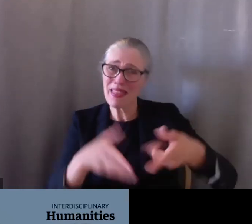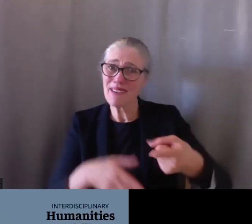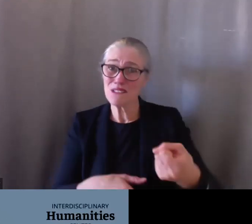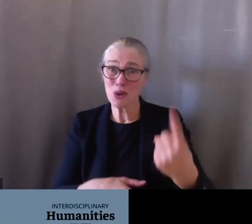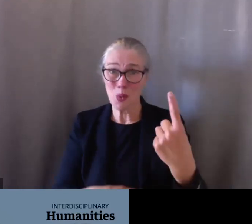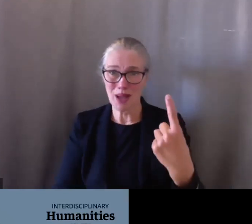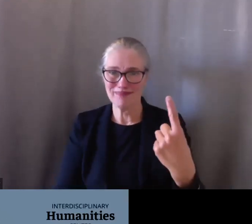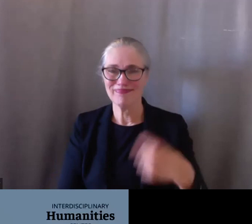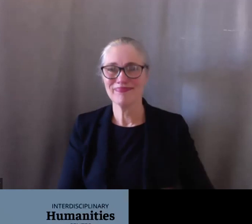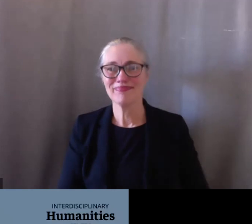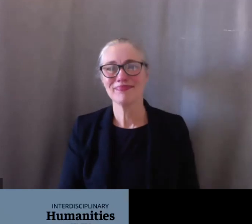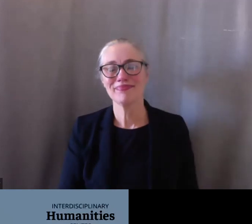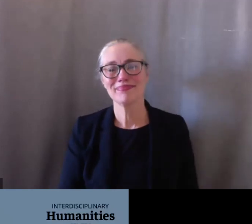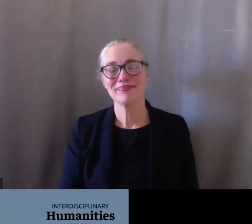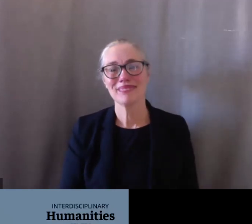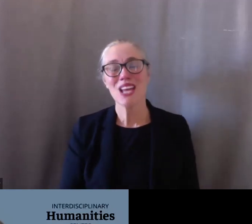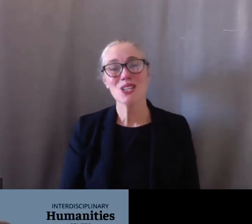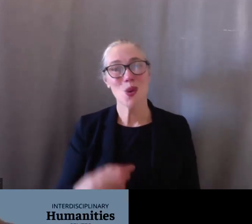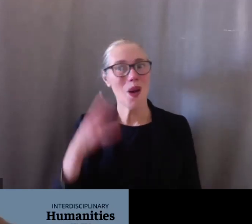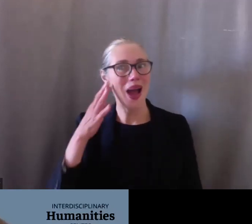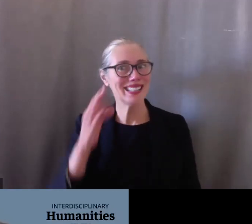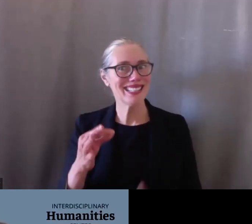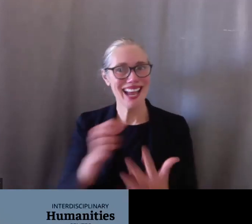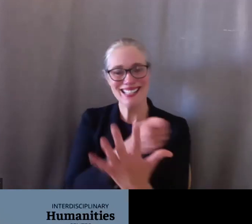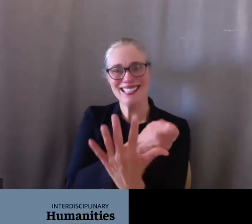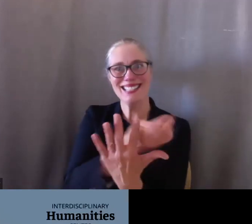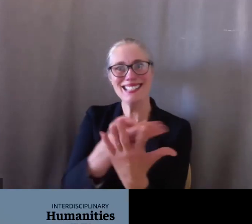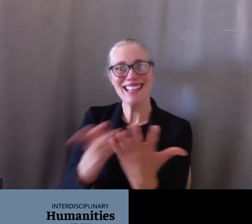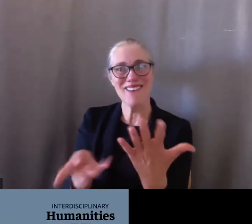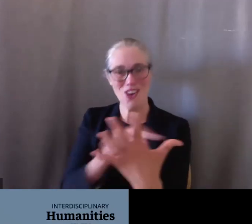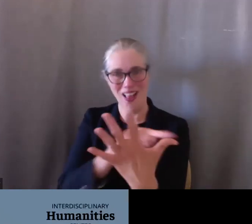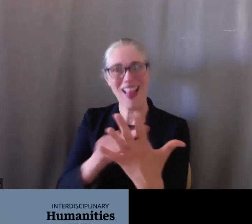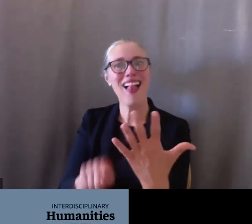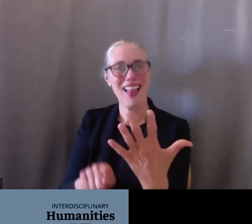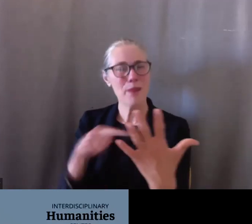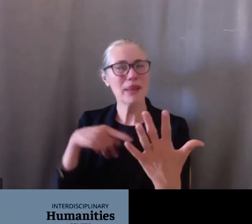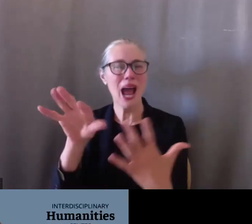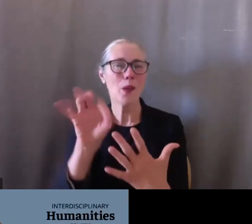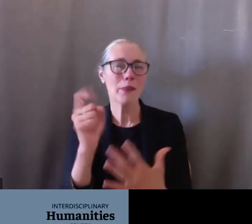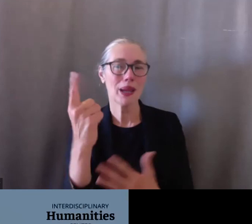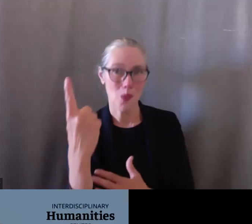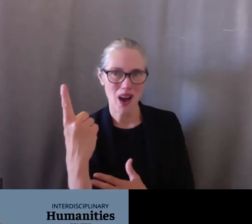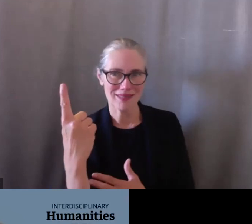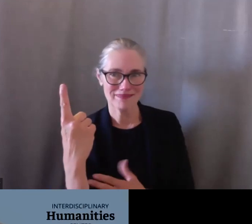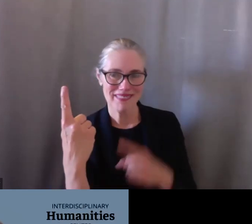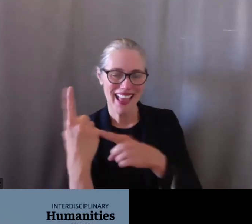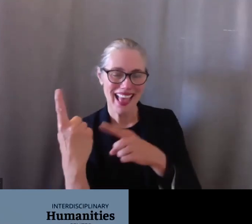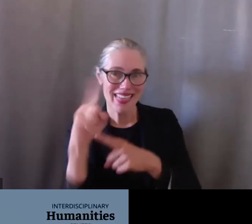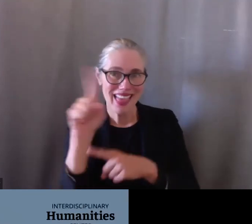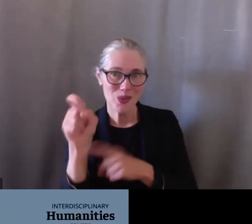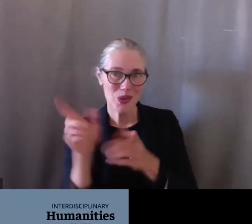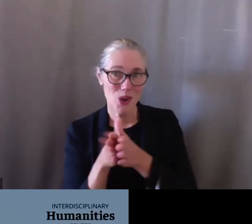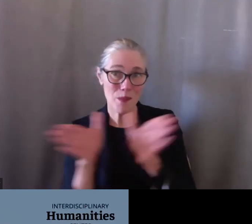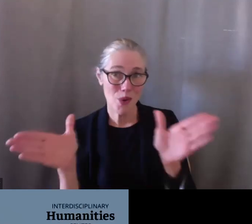how do you respond? Isn't like the solution to racism. I totally agree with